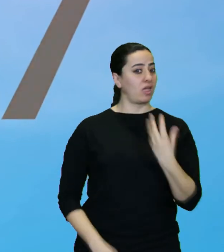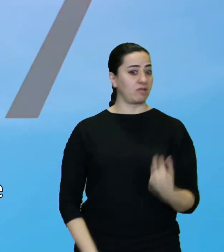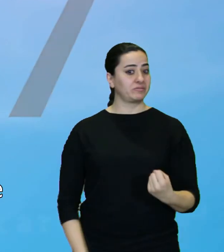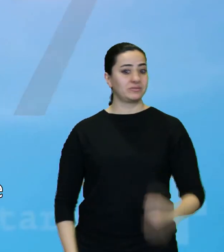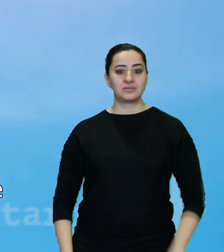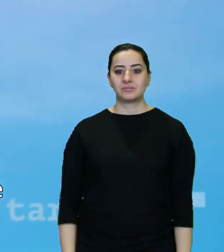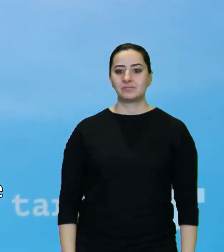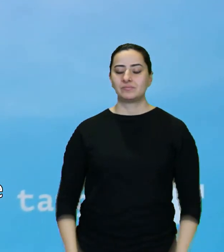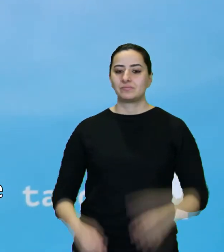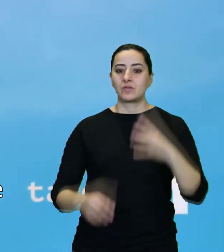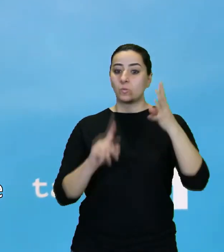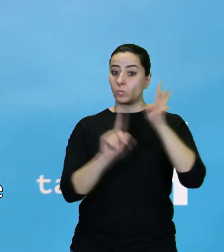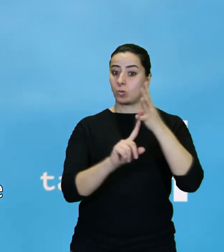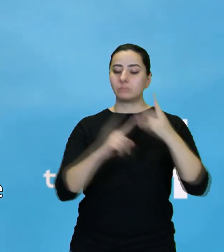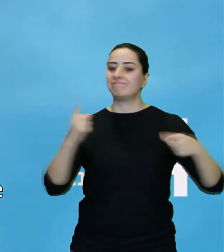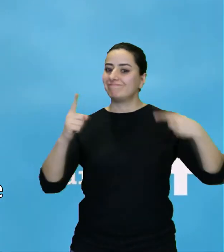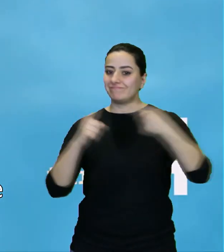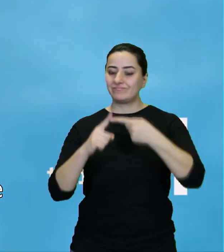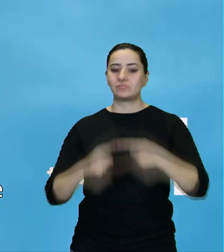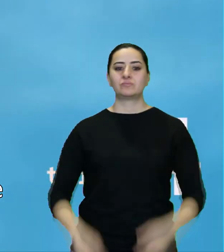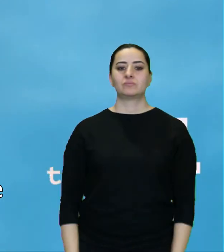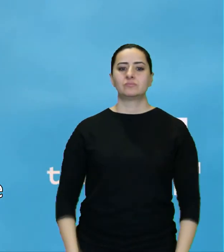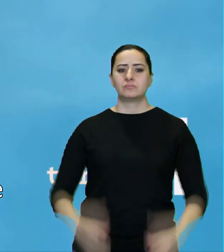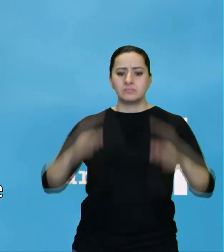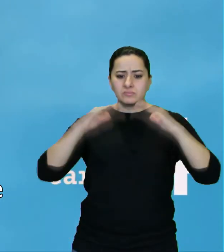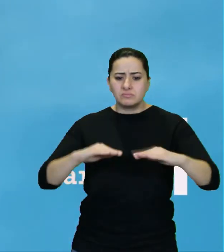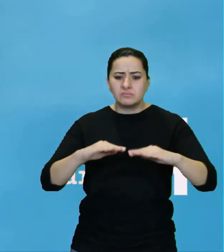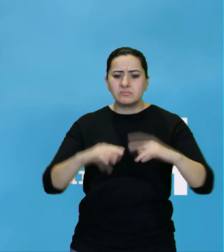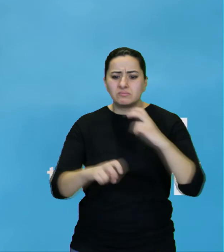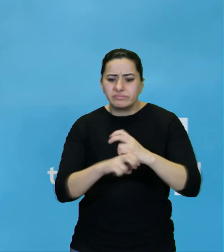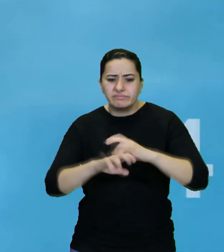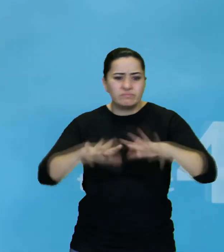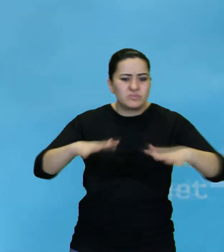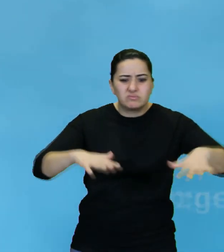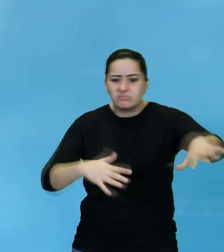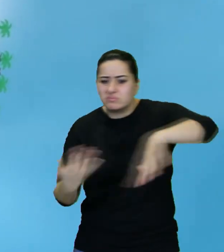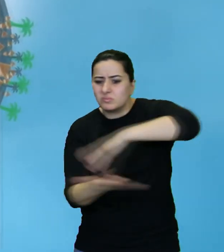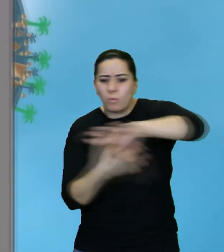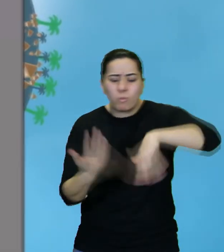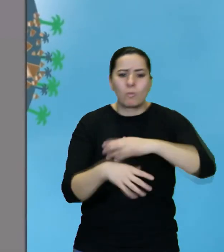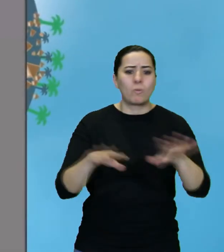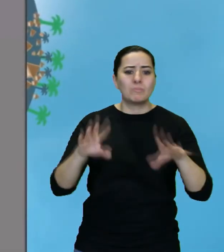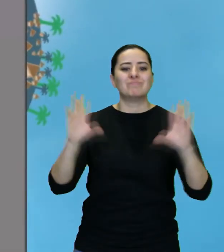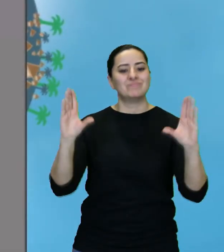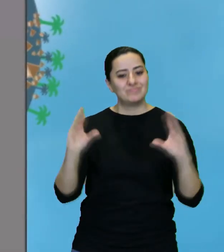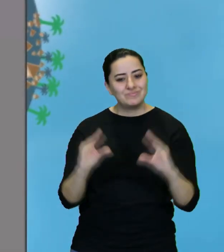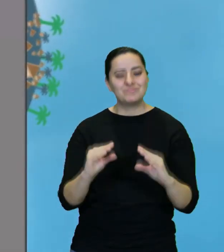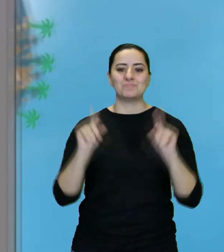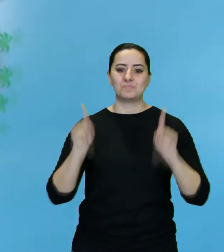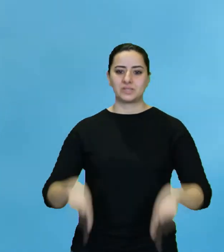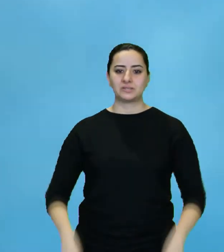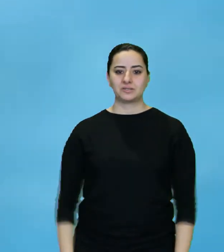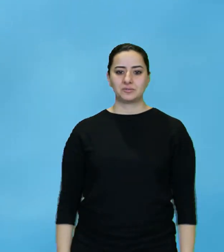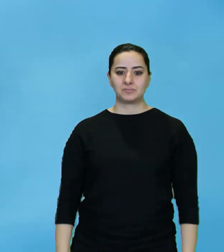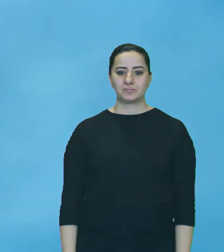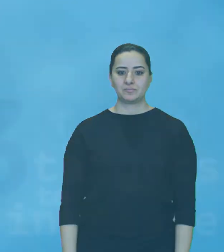substructure map. Target 4. Reduce damage to infrastructure and disruption to basic infrastructure. Transmitters at the different